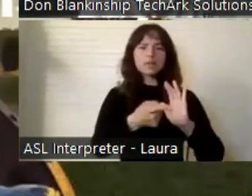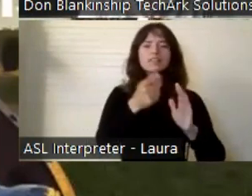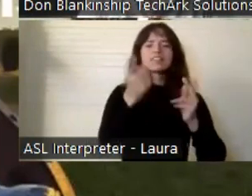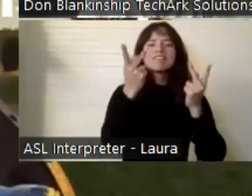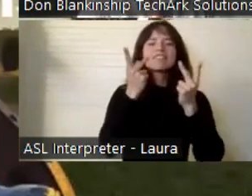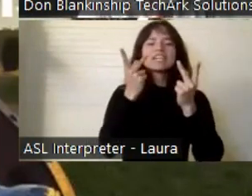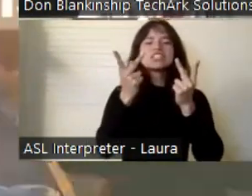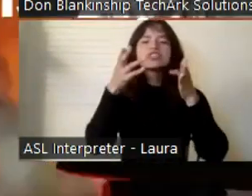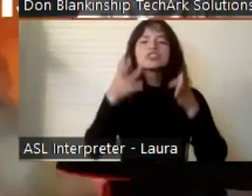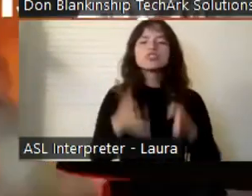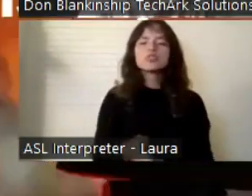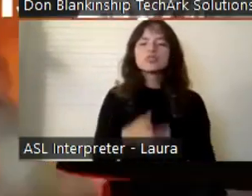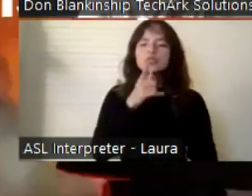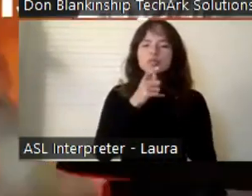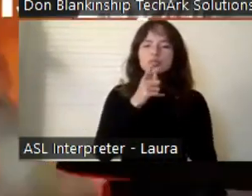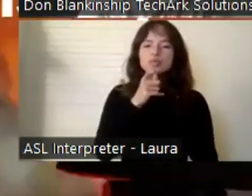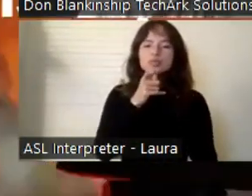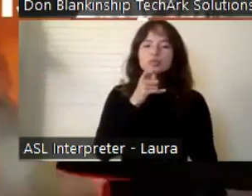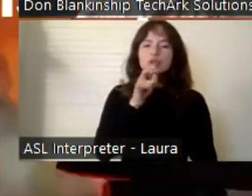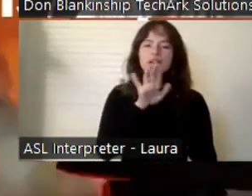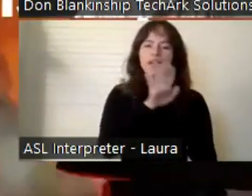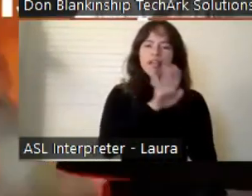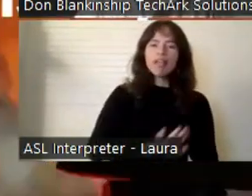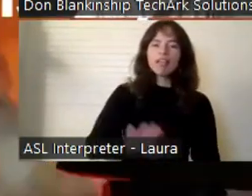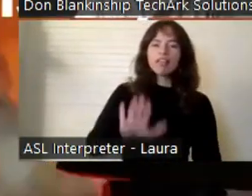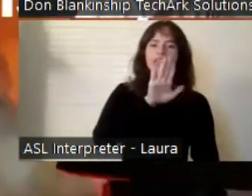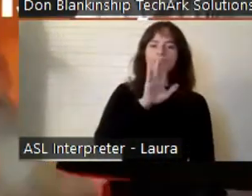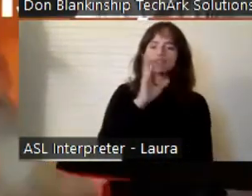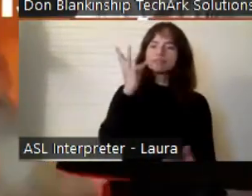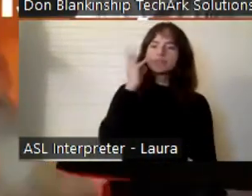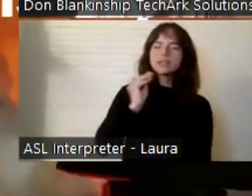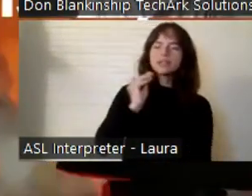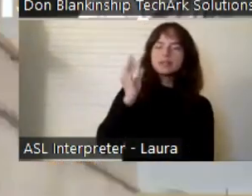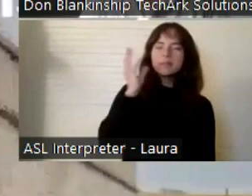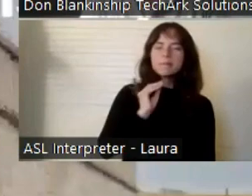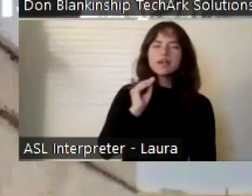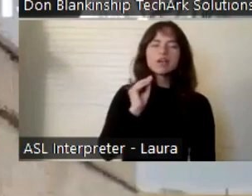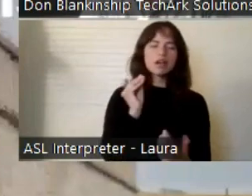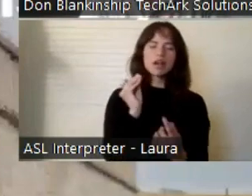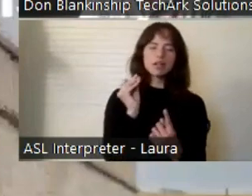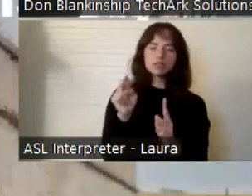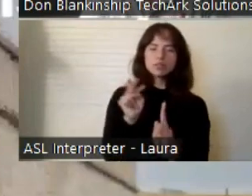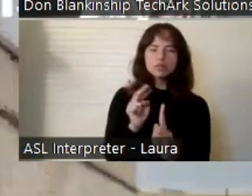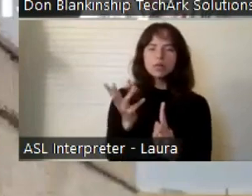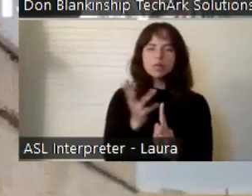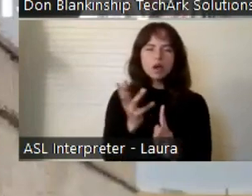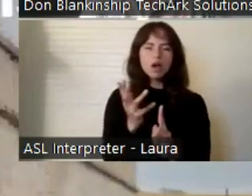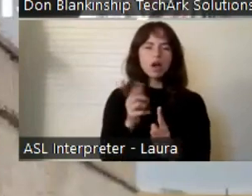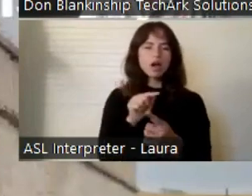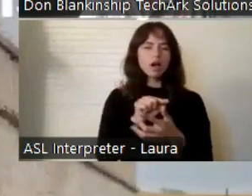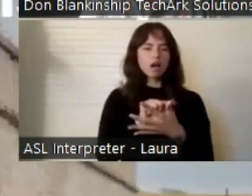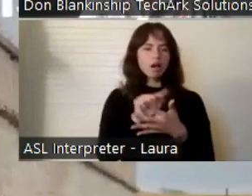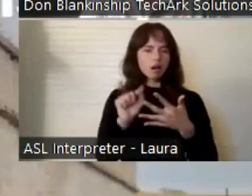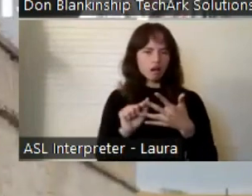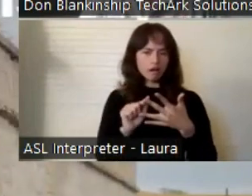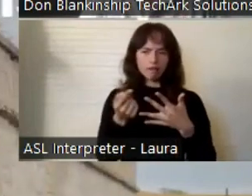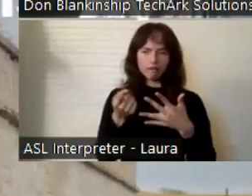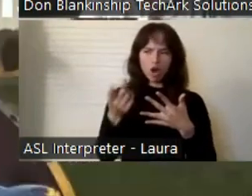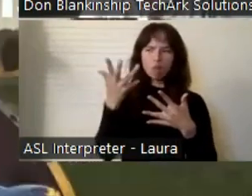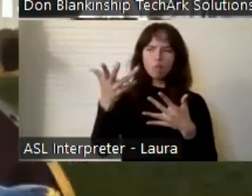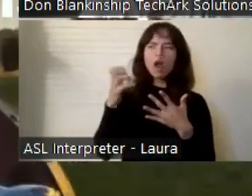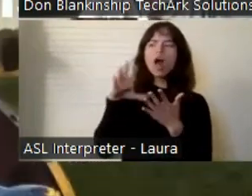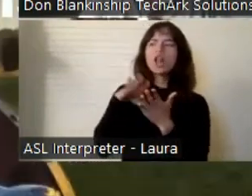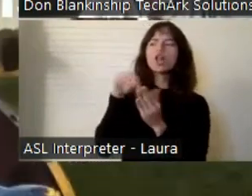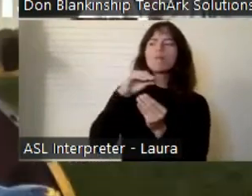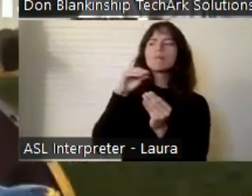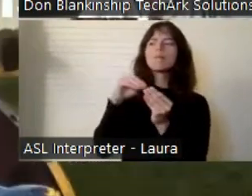them to have once they've come to the site, visited, and learn more about your organization or your business? In order to build the site effectively,